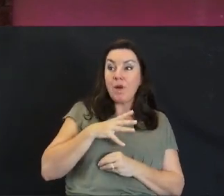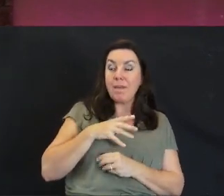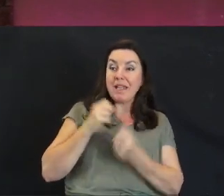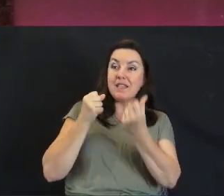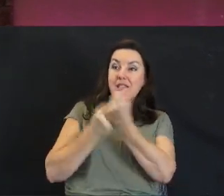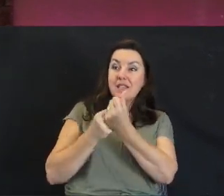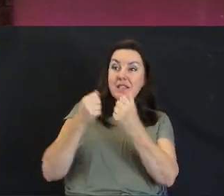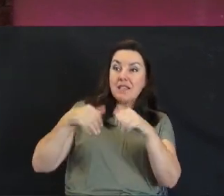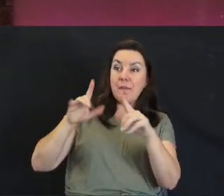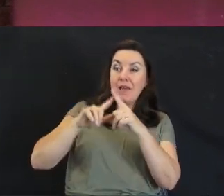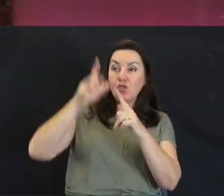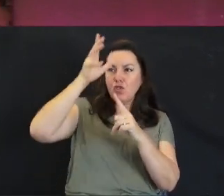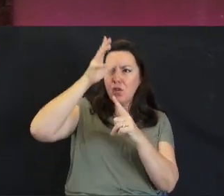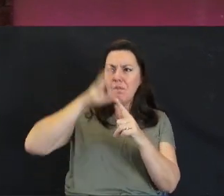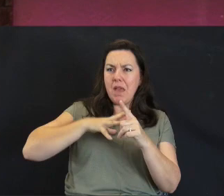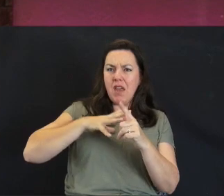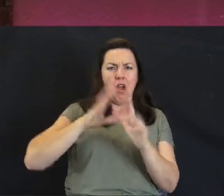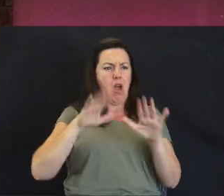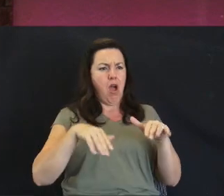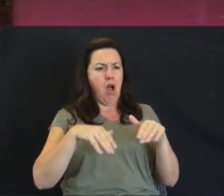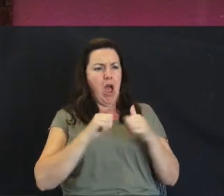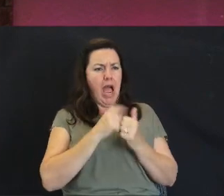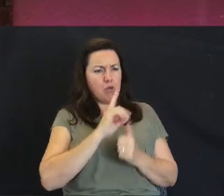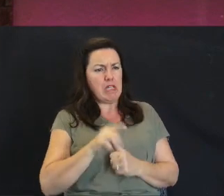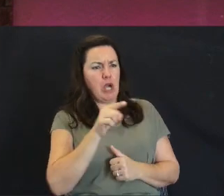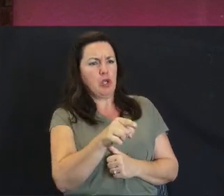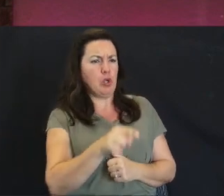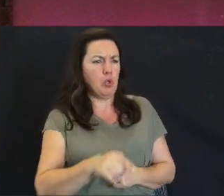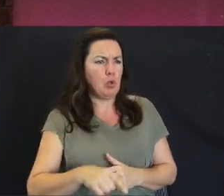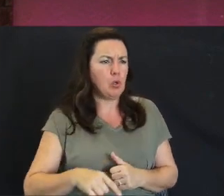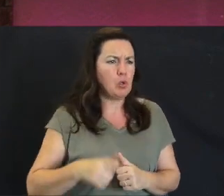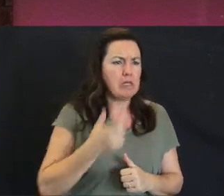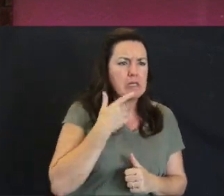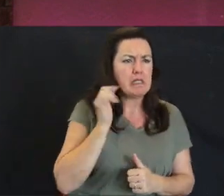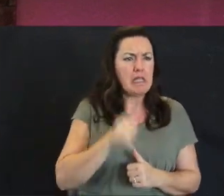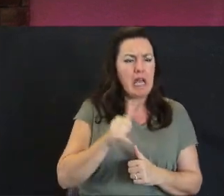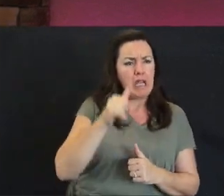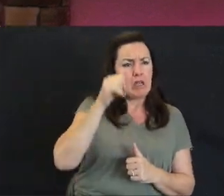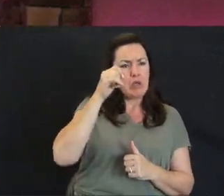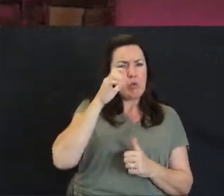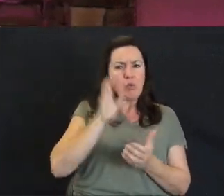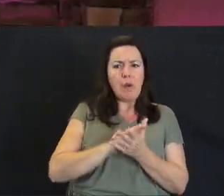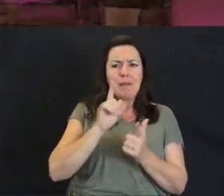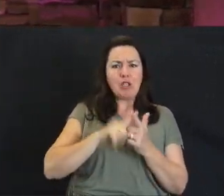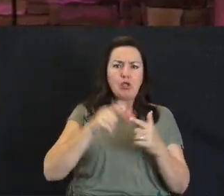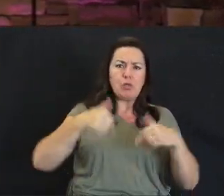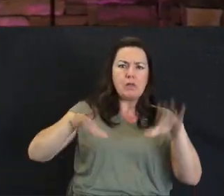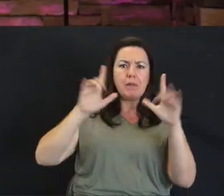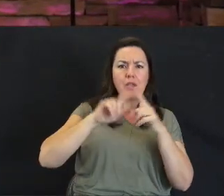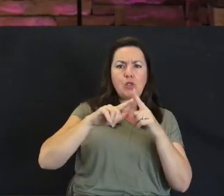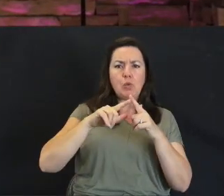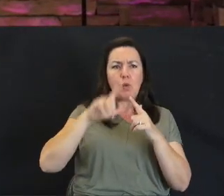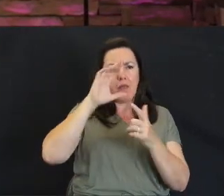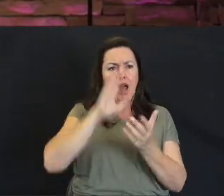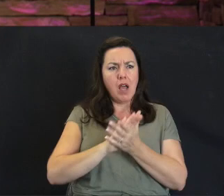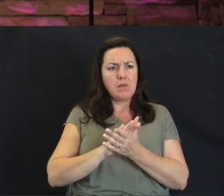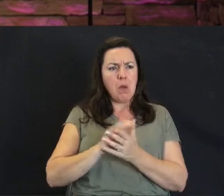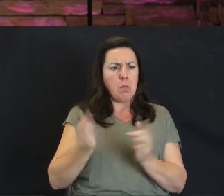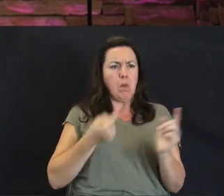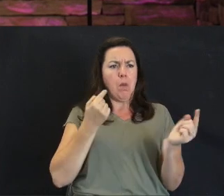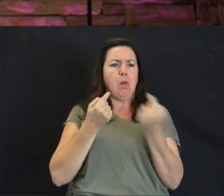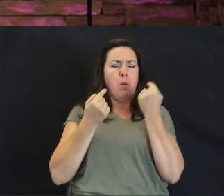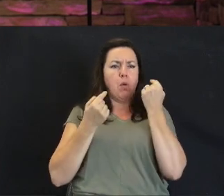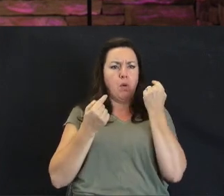offended And men get offended They're like Especially in this day and age It's like How dare you say That women should submit To their husbands It's the most offensive thing I've ever heard